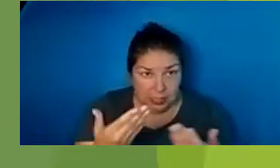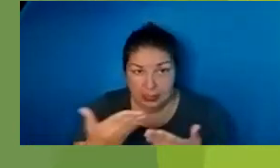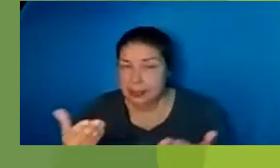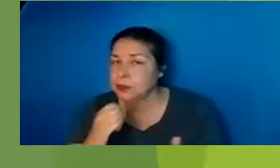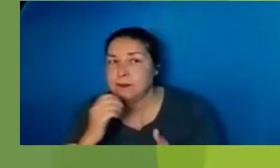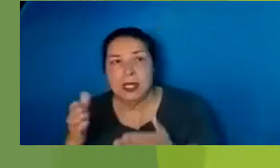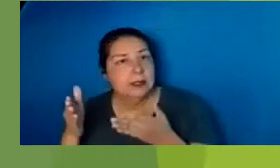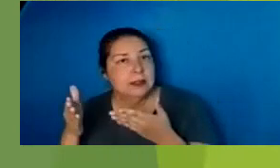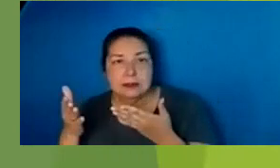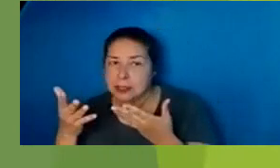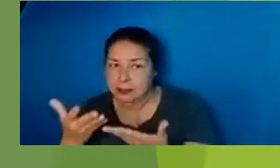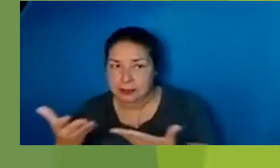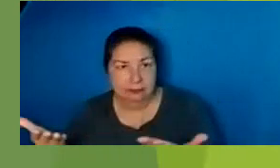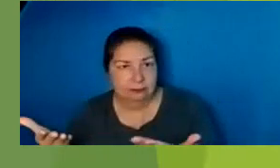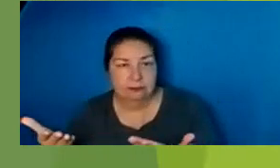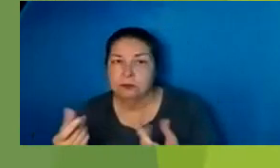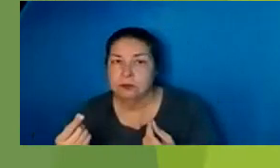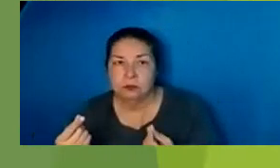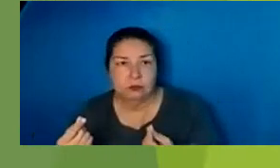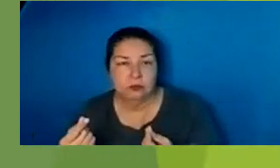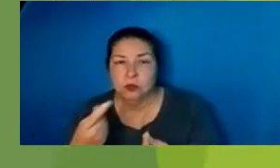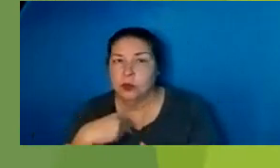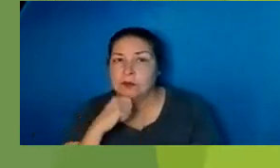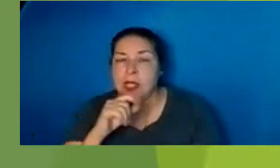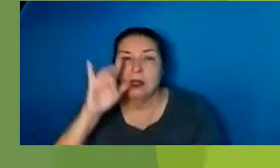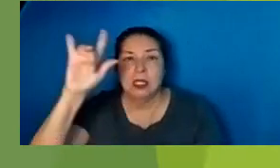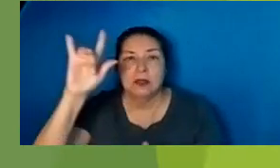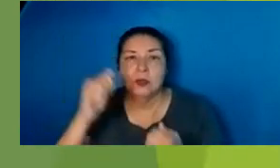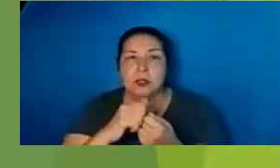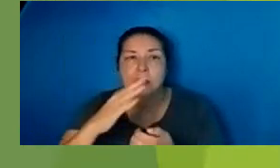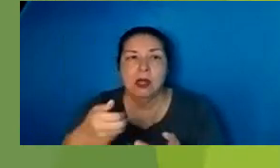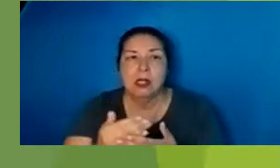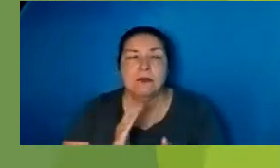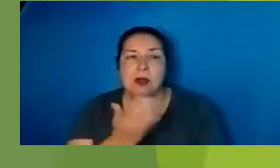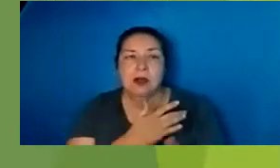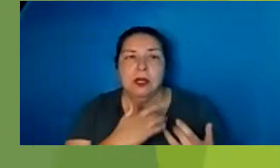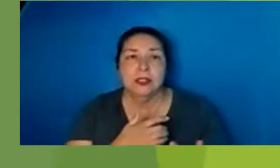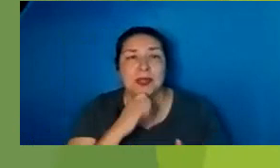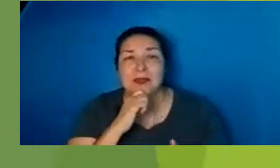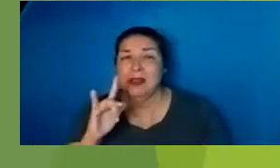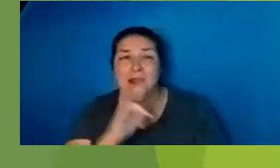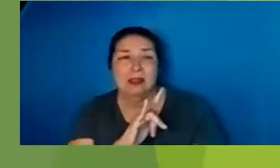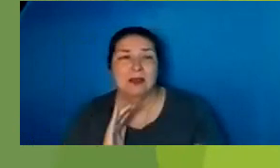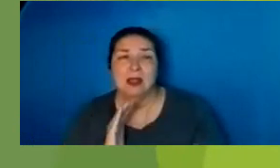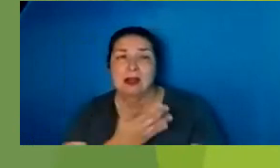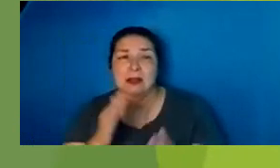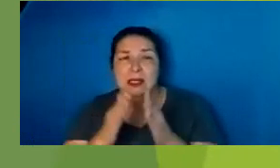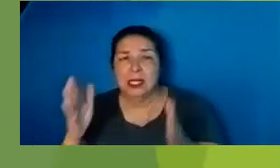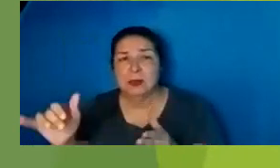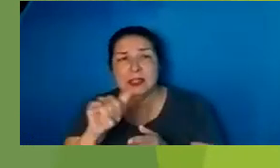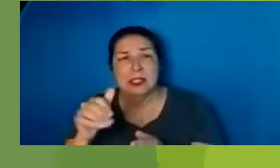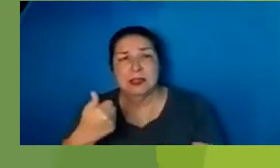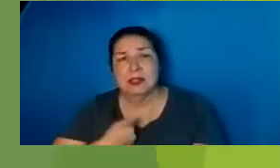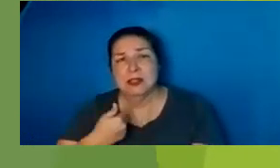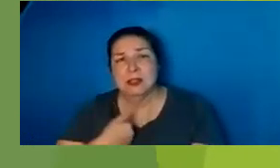left undone. We have not loved you with our whole heart. We have not loved our neighbors as ourselves. We